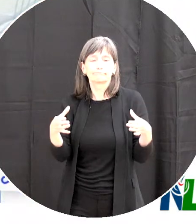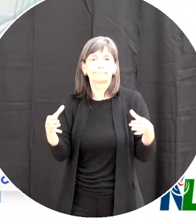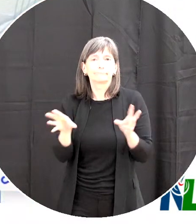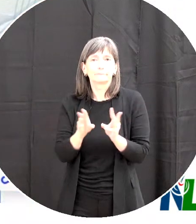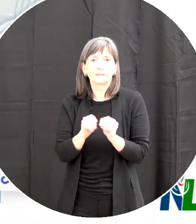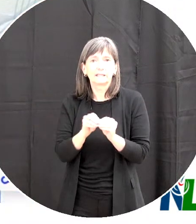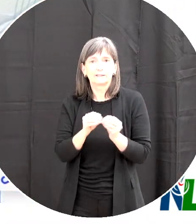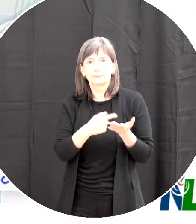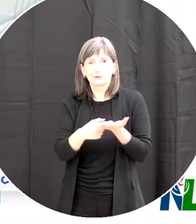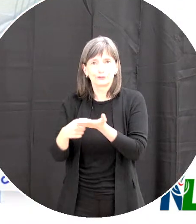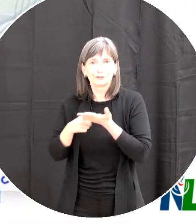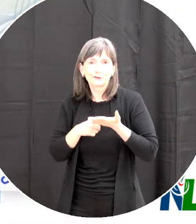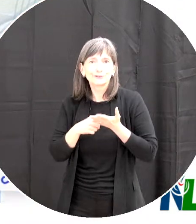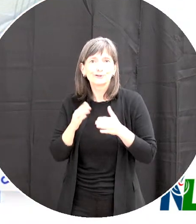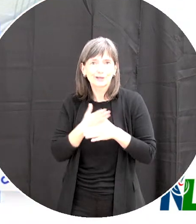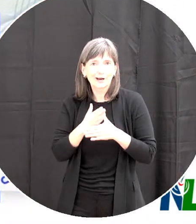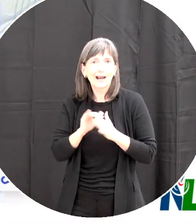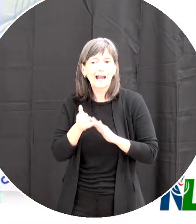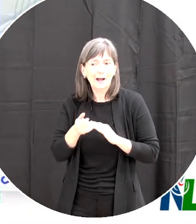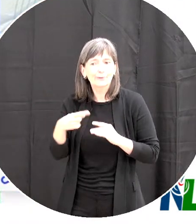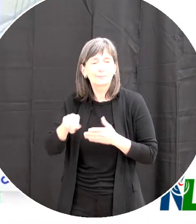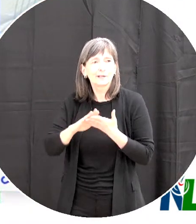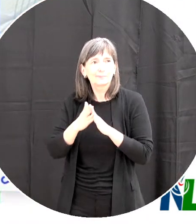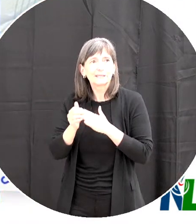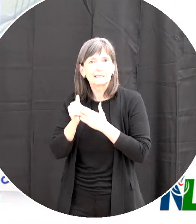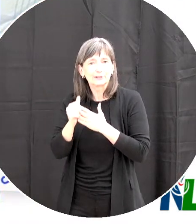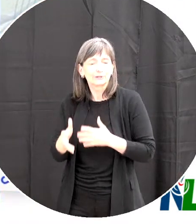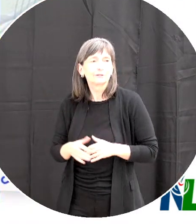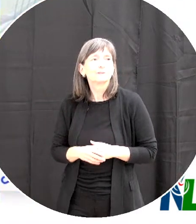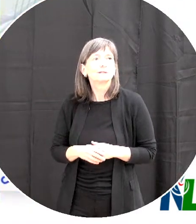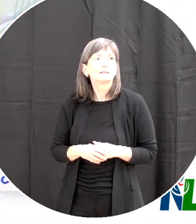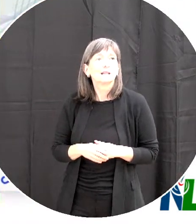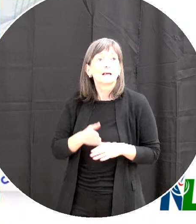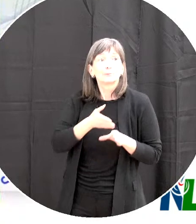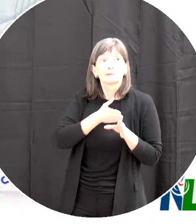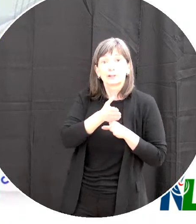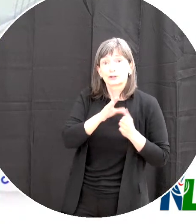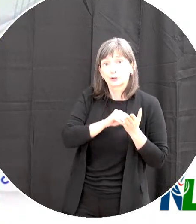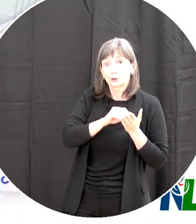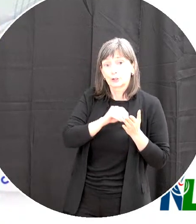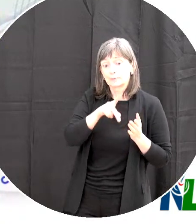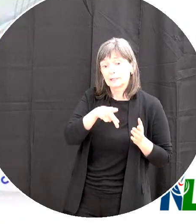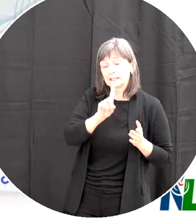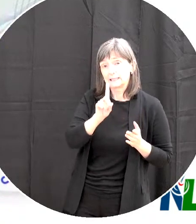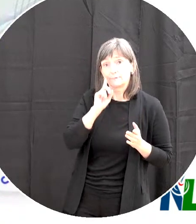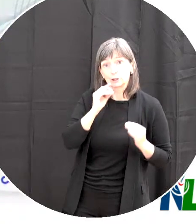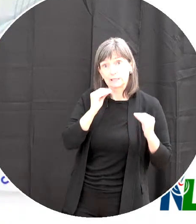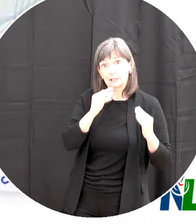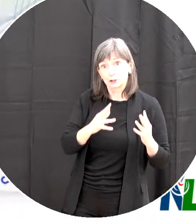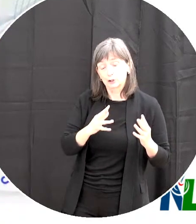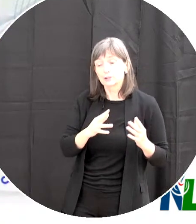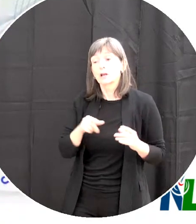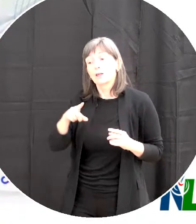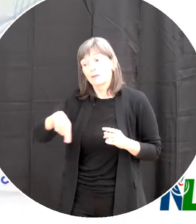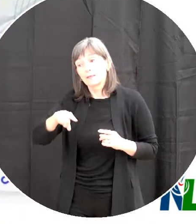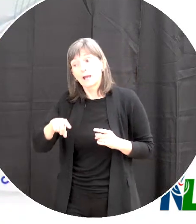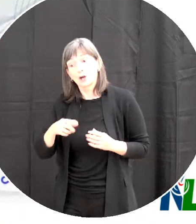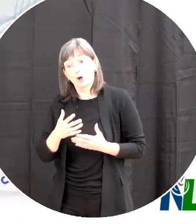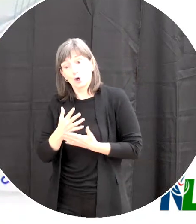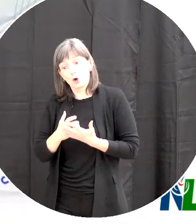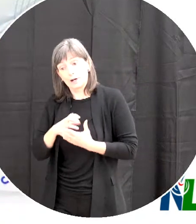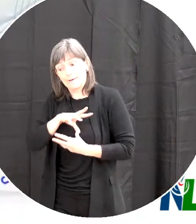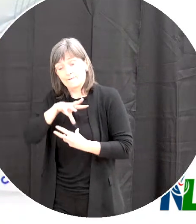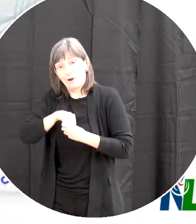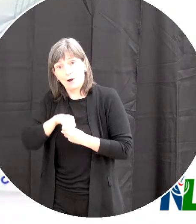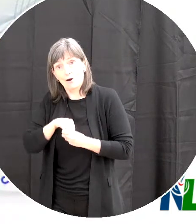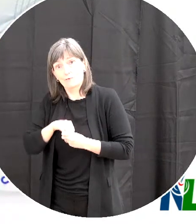district program staff collaborated on professional learning content for teachers. These early innovators created innovative and